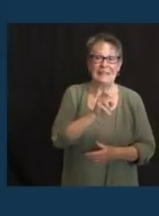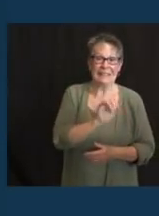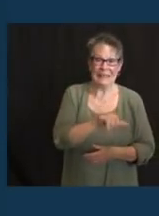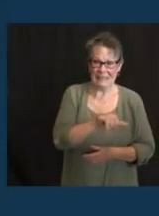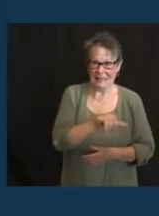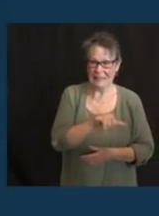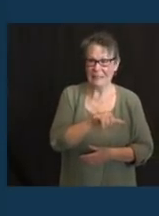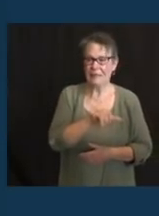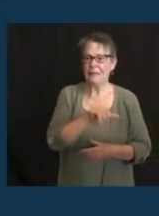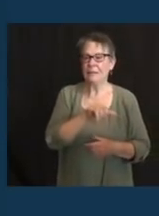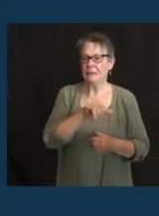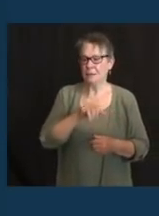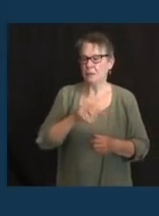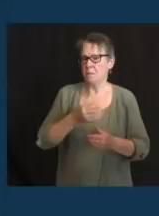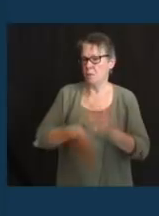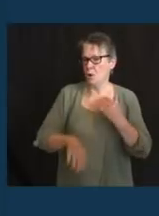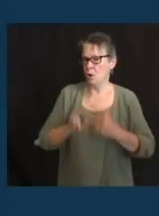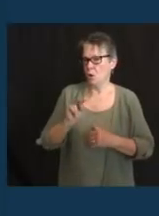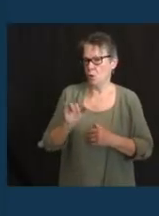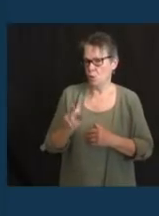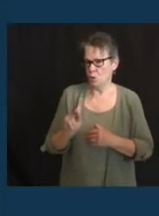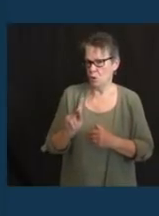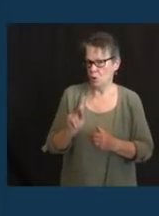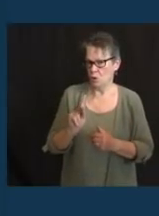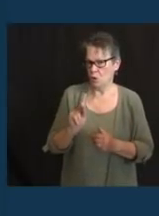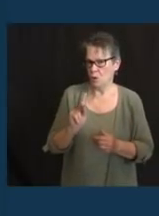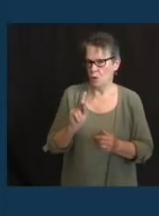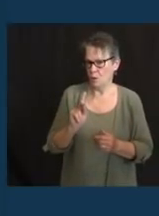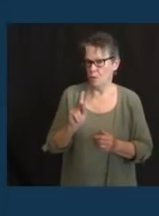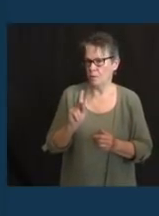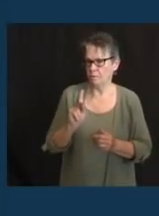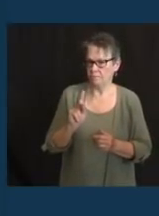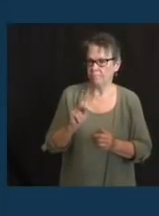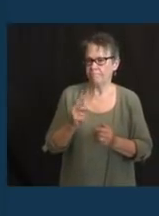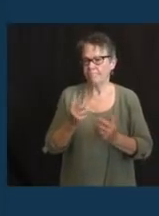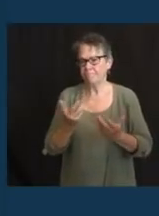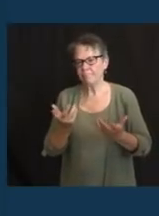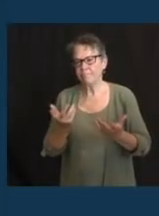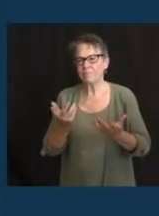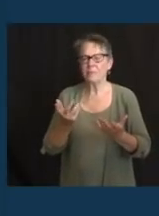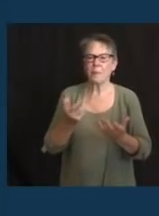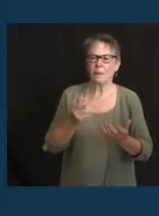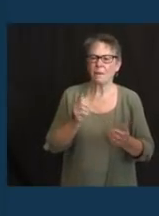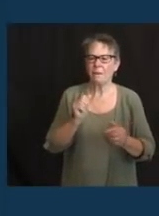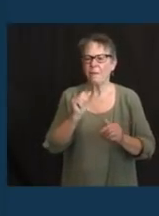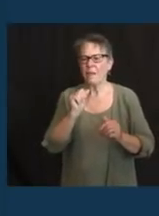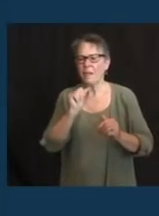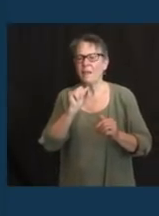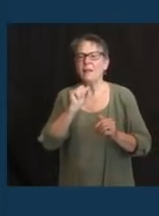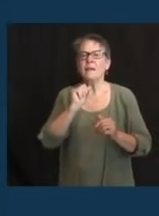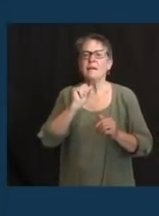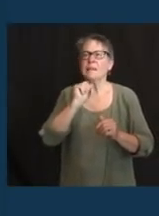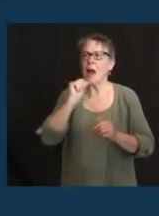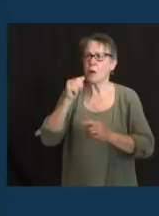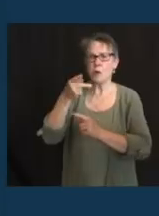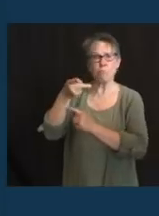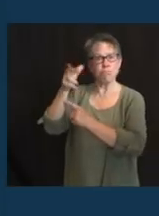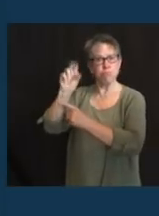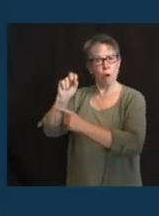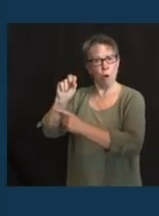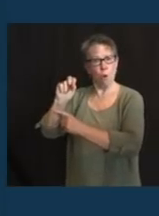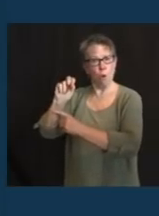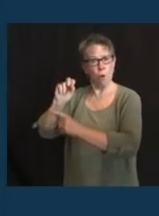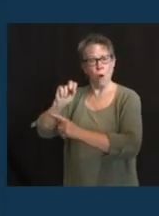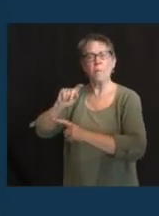ranked amateur tennis player and a die-hard fan of the New York Football Giants. And he loved playing backgammon.